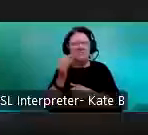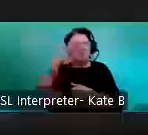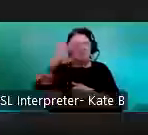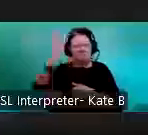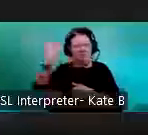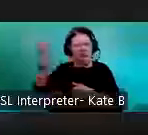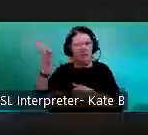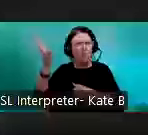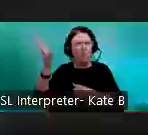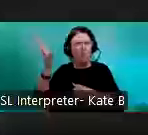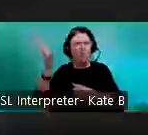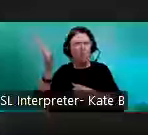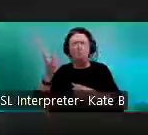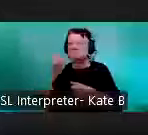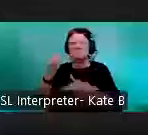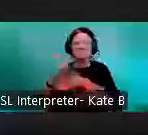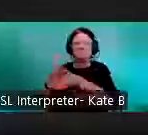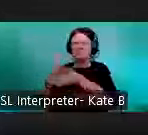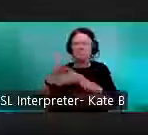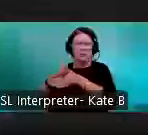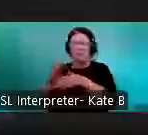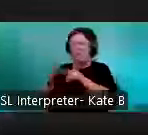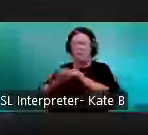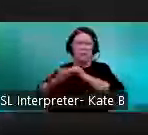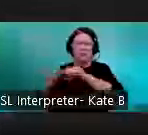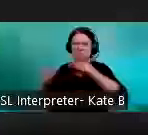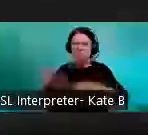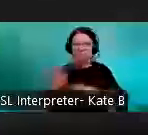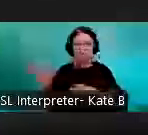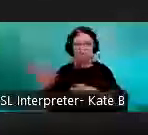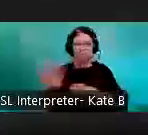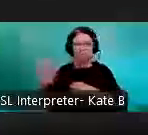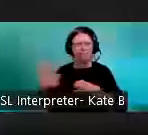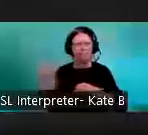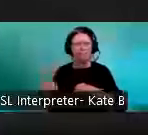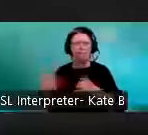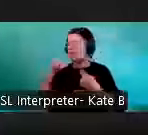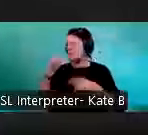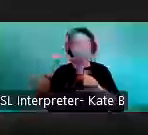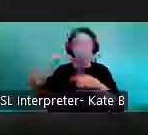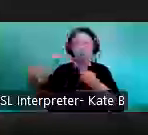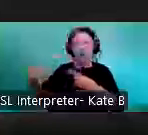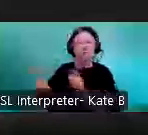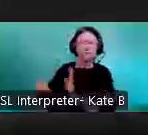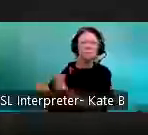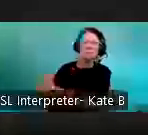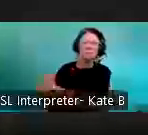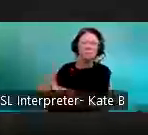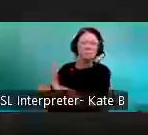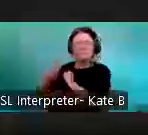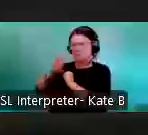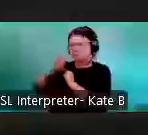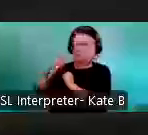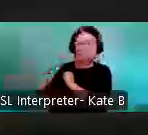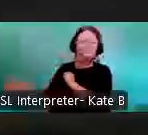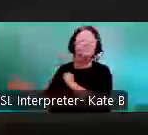is important that you don't amplify that bad content by getting into arguments with people in the chat or in the comments